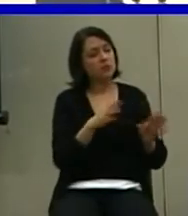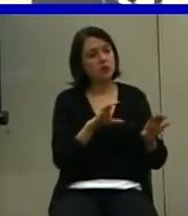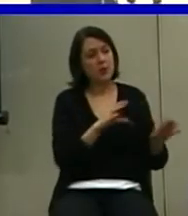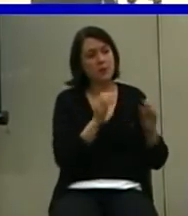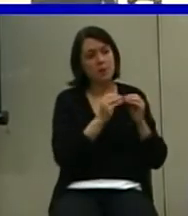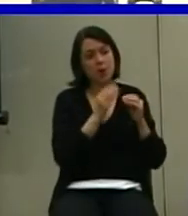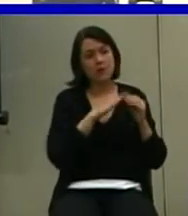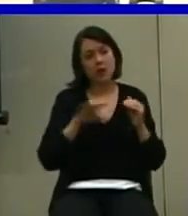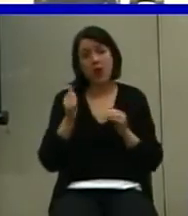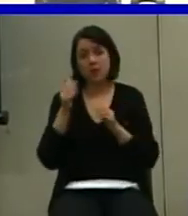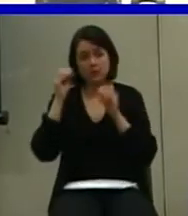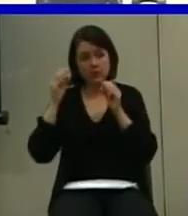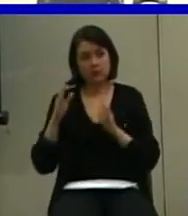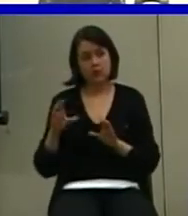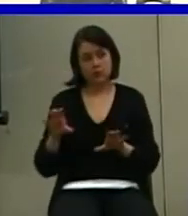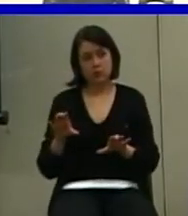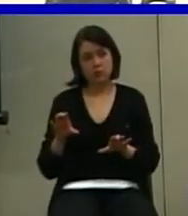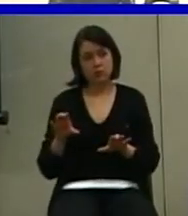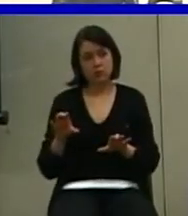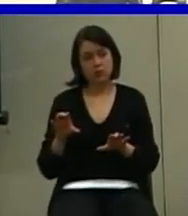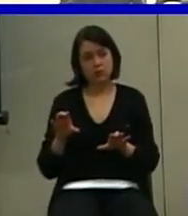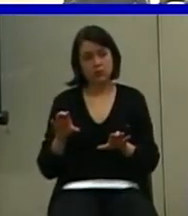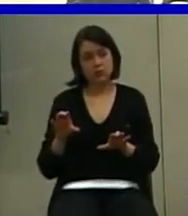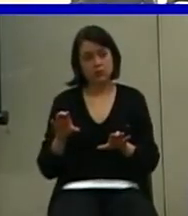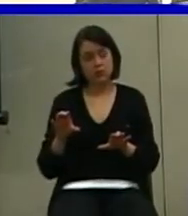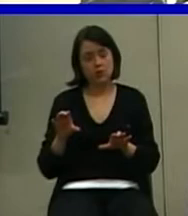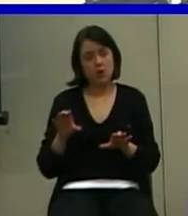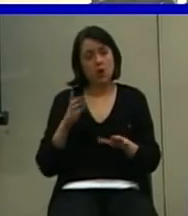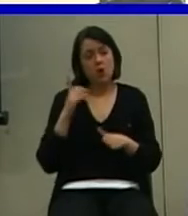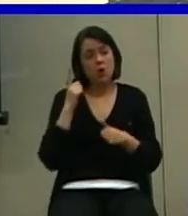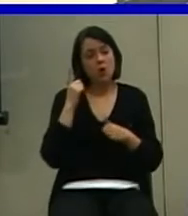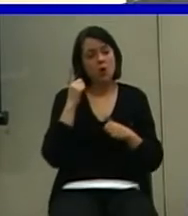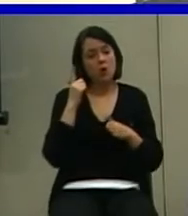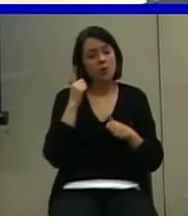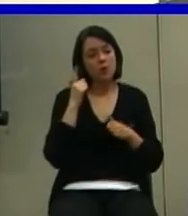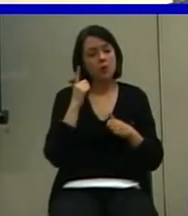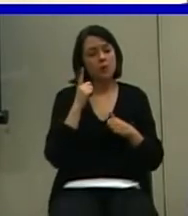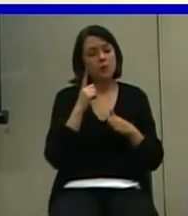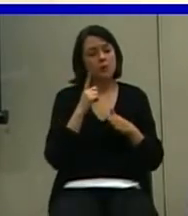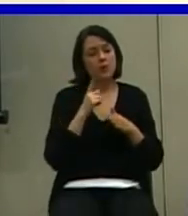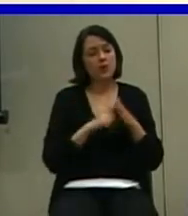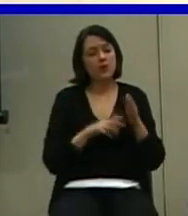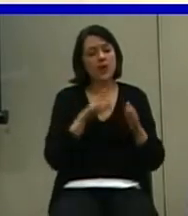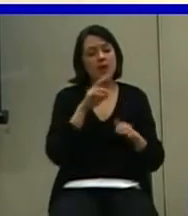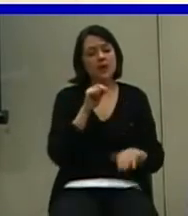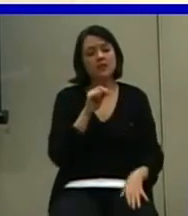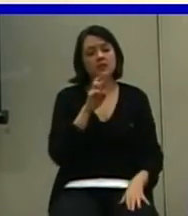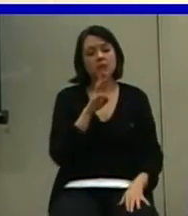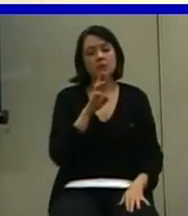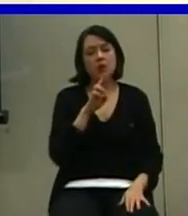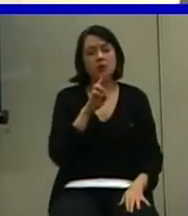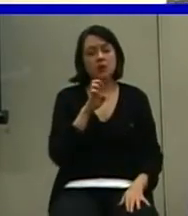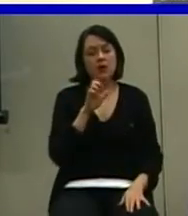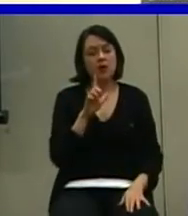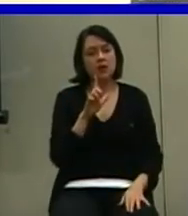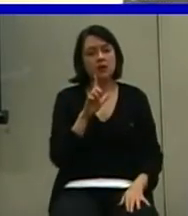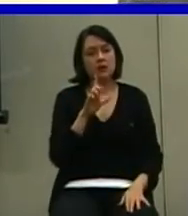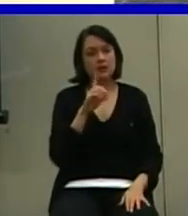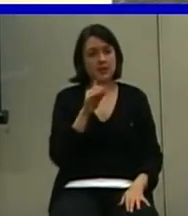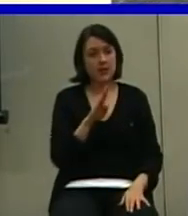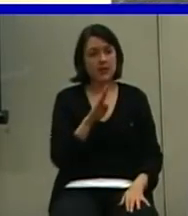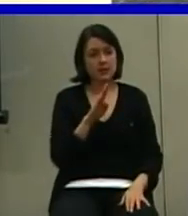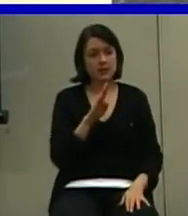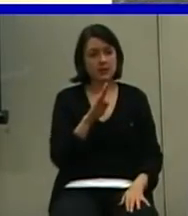doing more than other teachers do? And what the NWREL